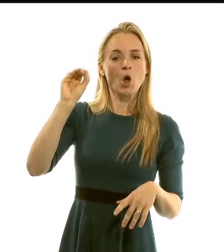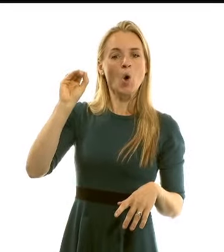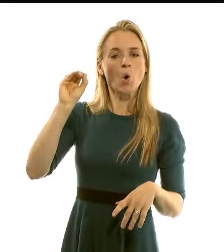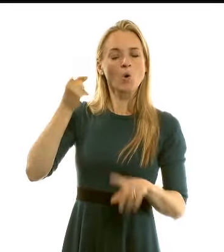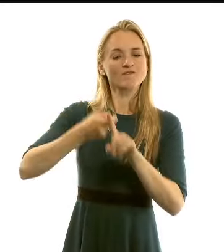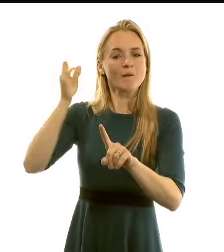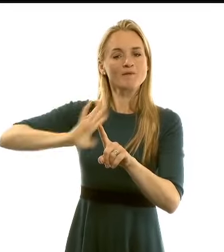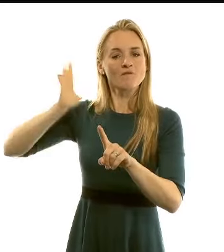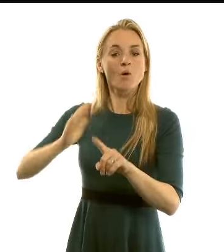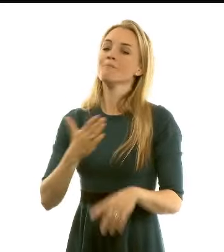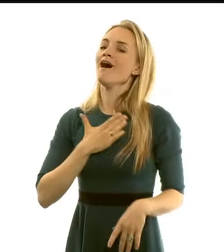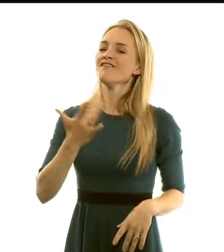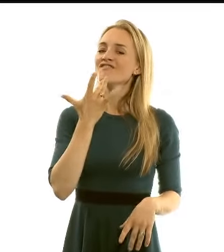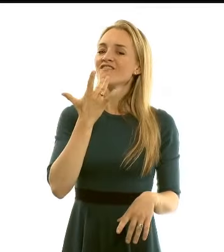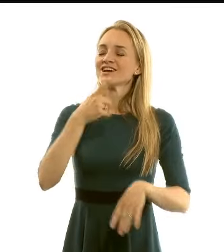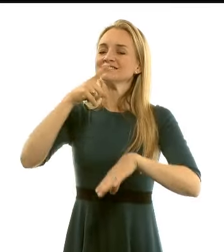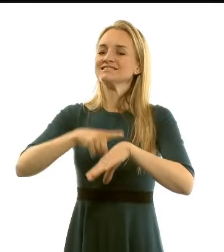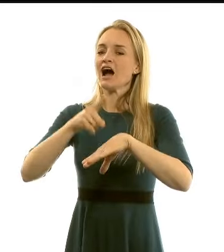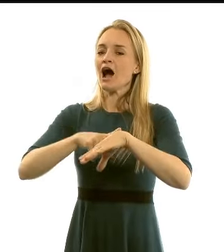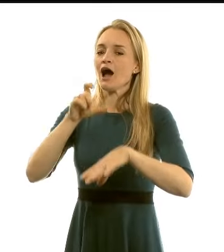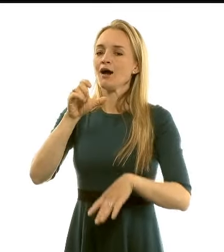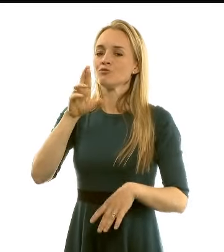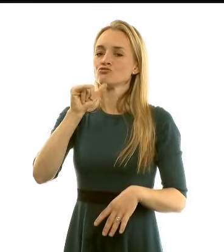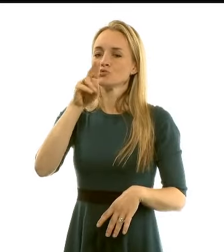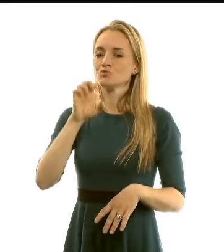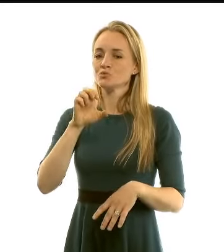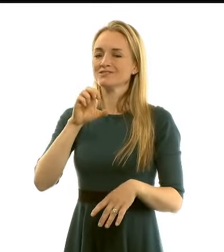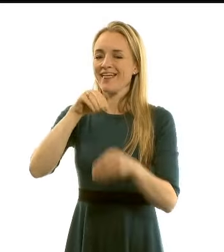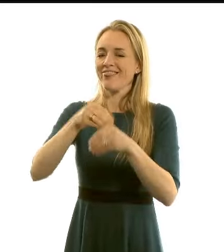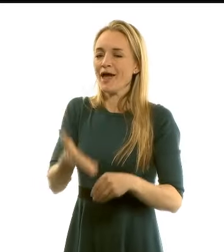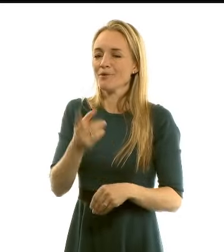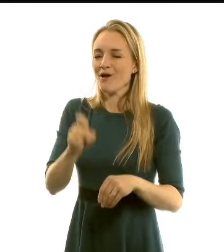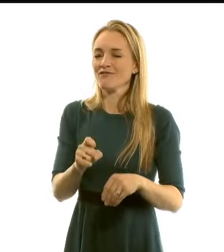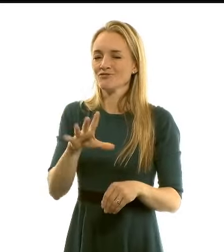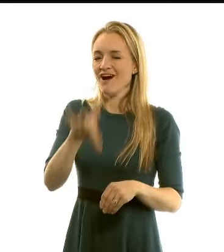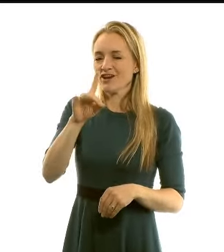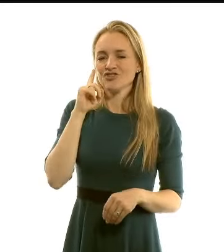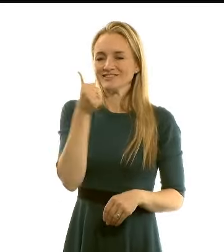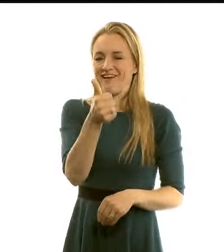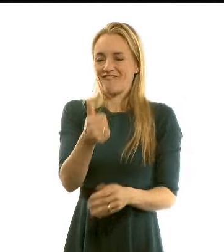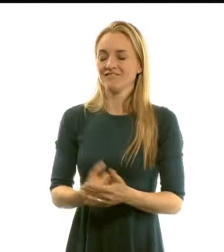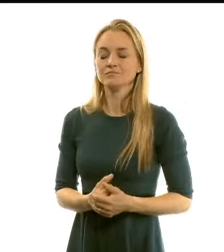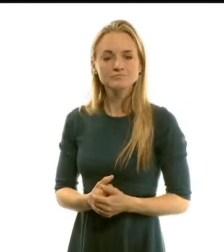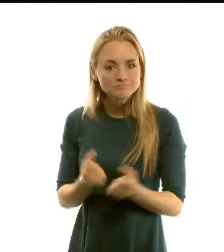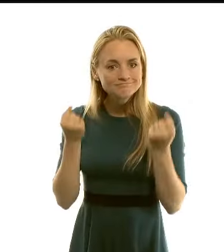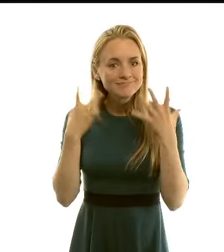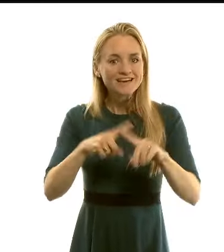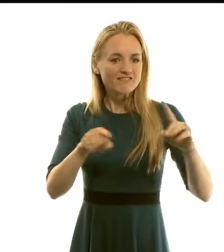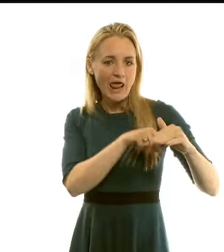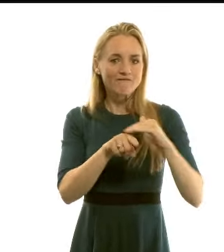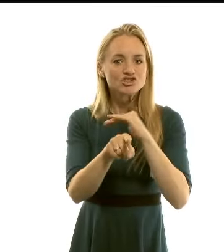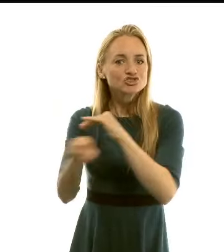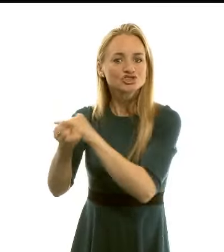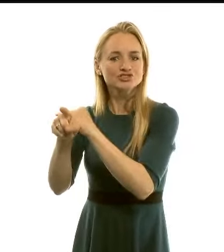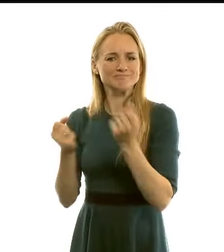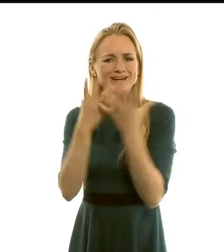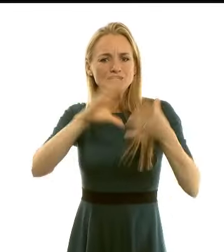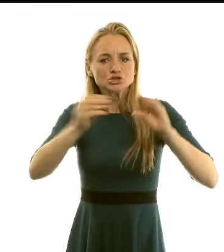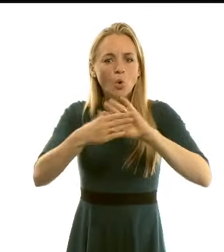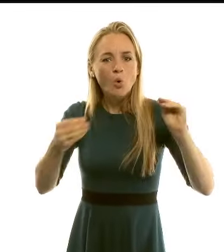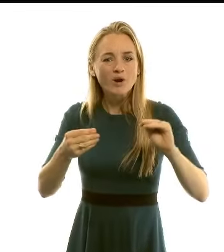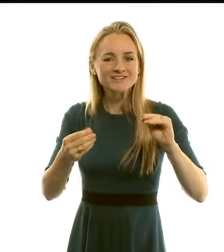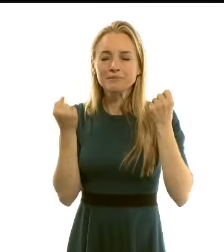theme, Time Cruises, but you have to find that one yourselves. So many adventures, so many stories, and I know for all of you desperate to know what happens